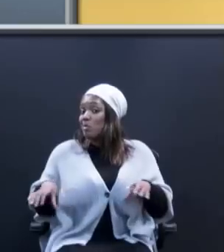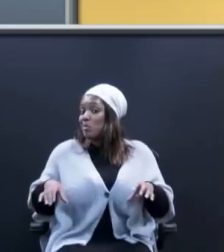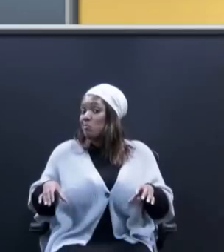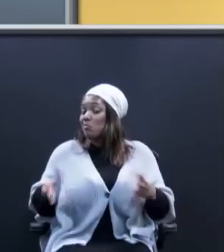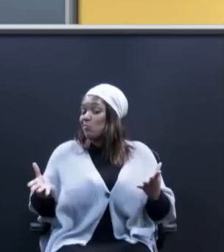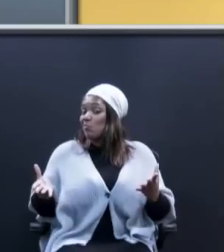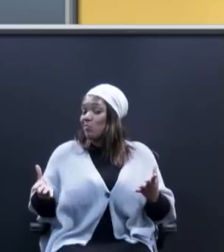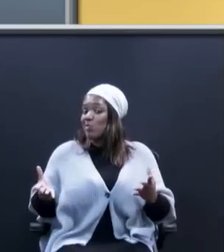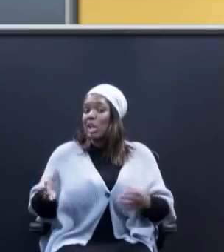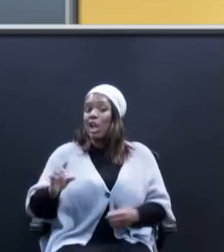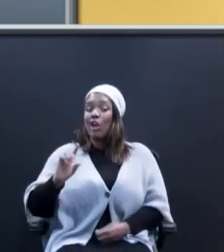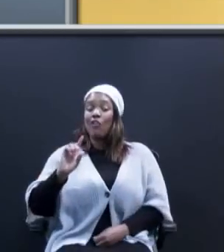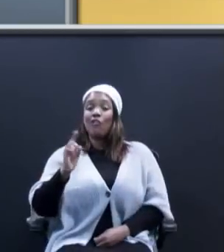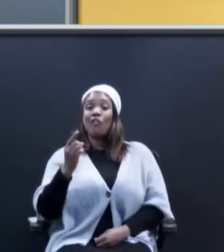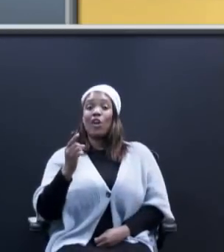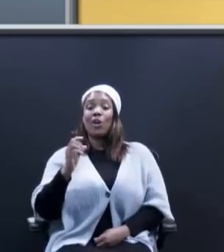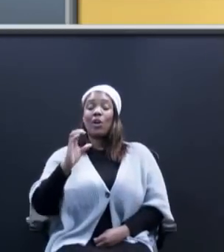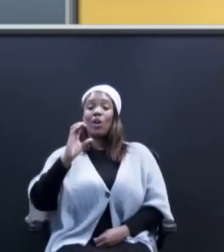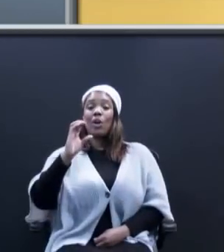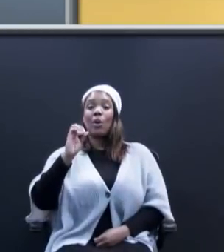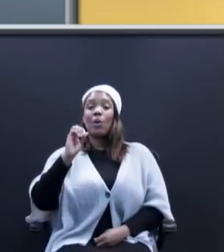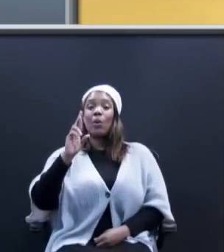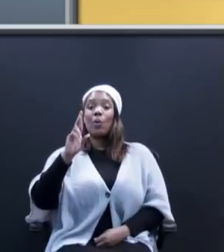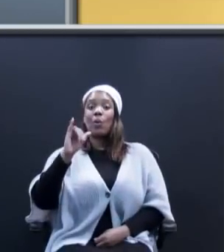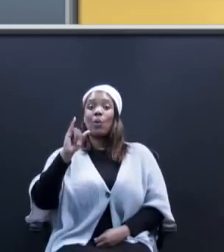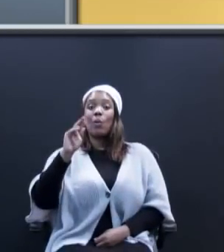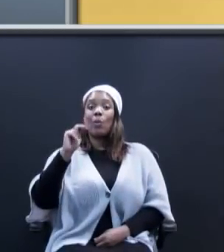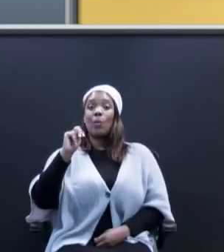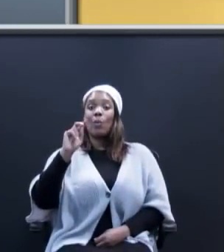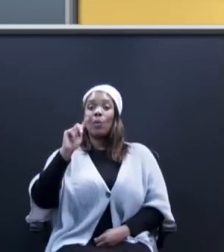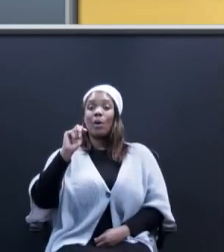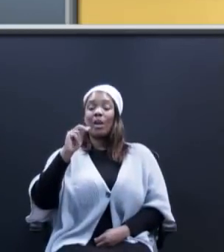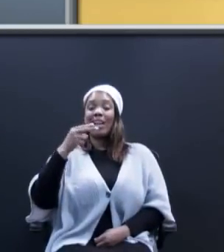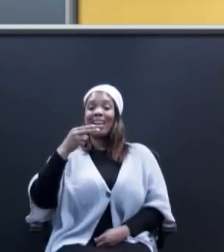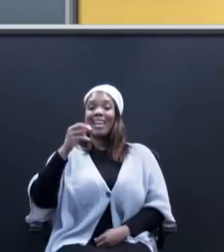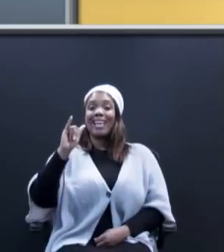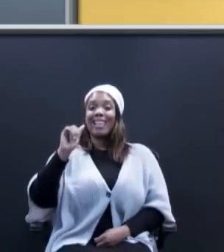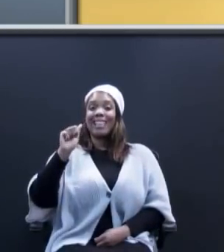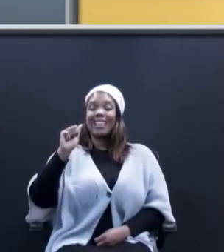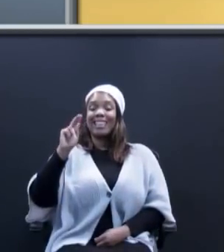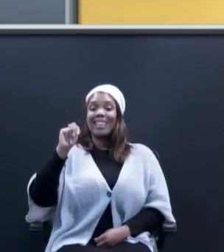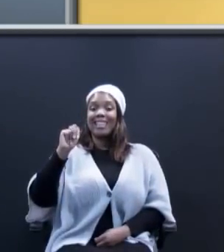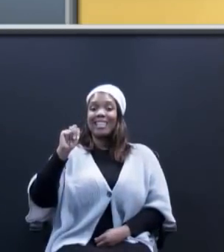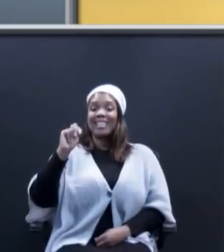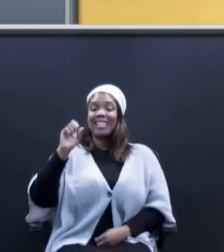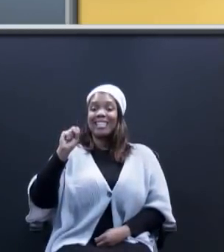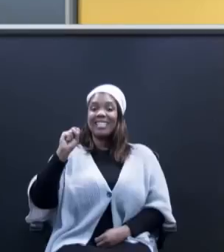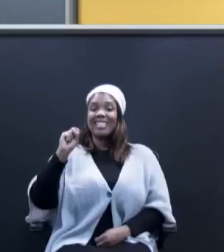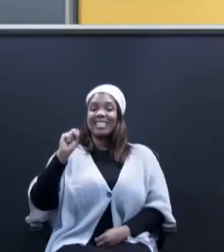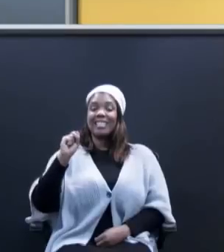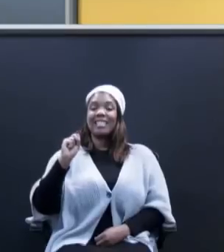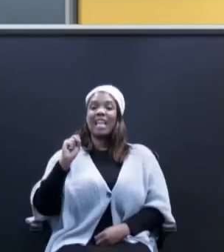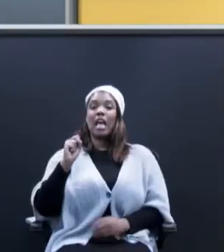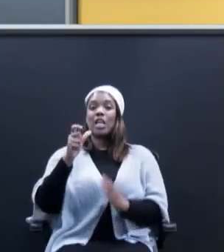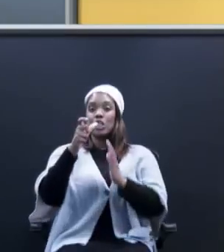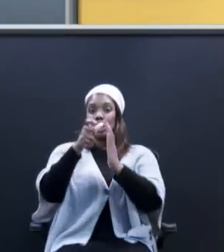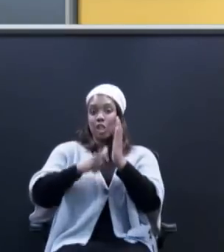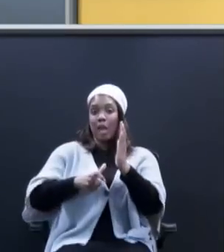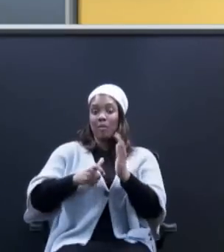First Corinthians, the 15th chapter. That's, I'm going to get away from my slang. I ain't talking to the dudes on the corner.